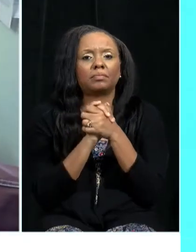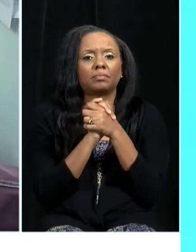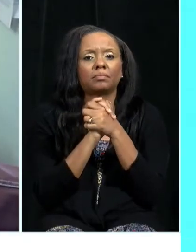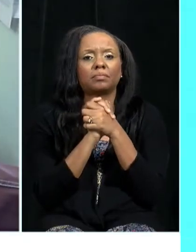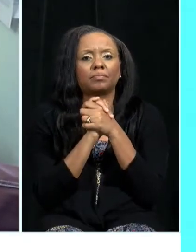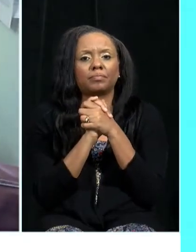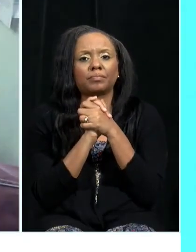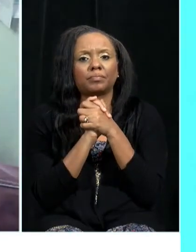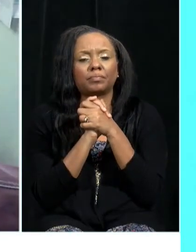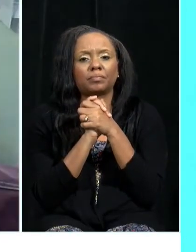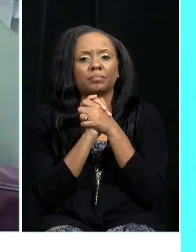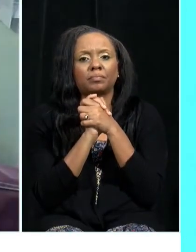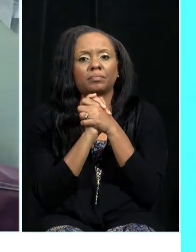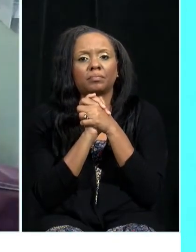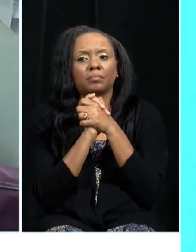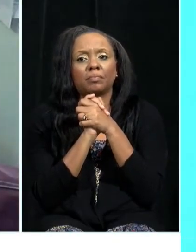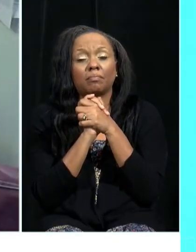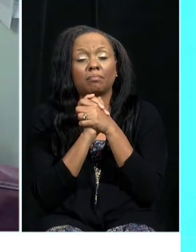idea that